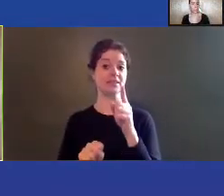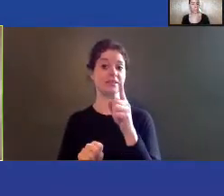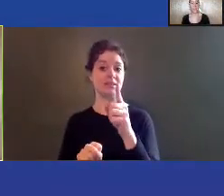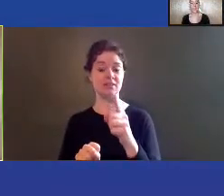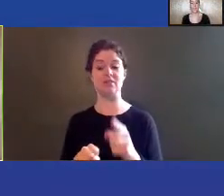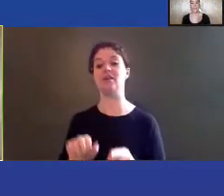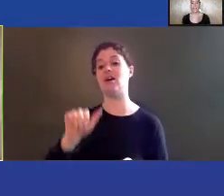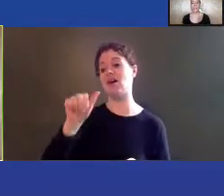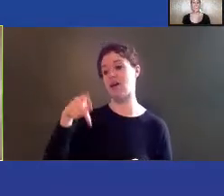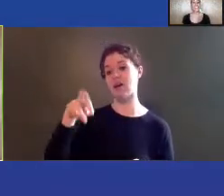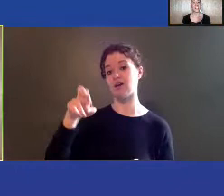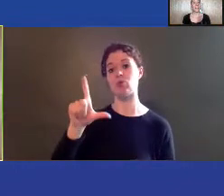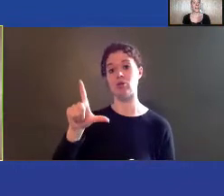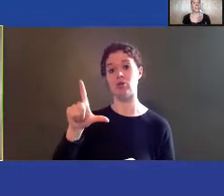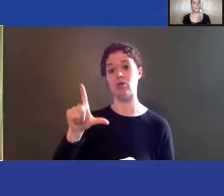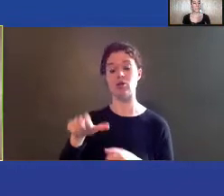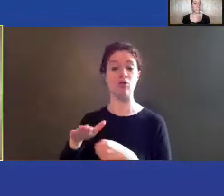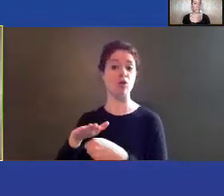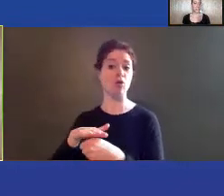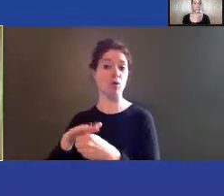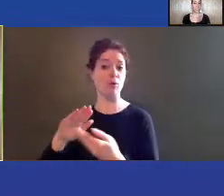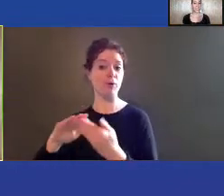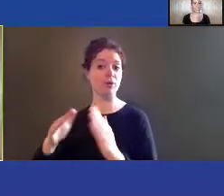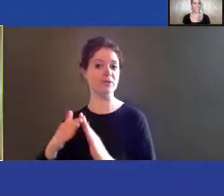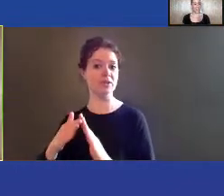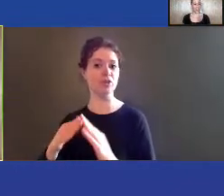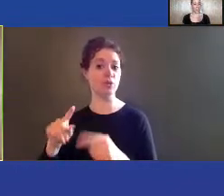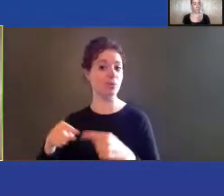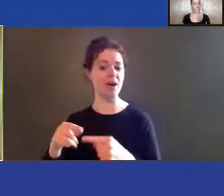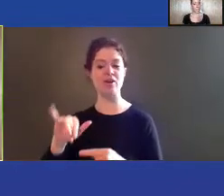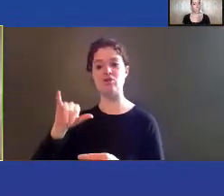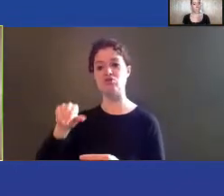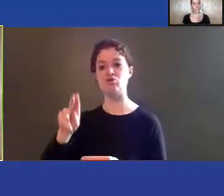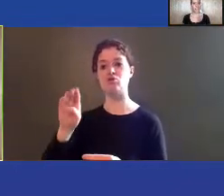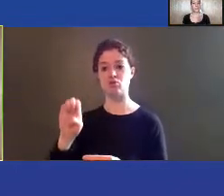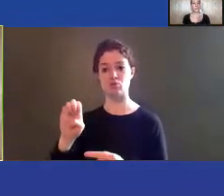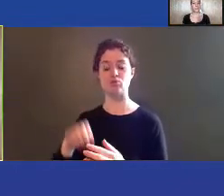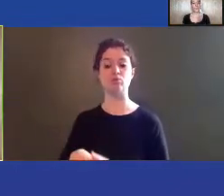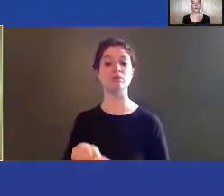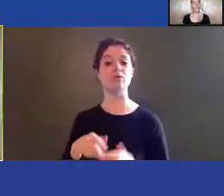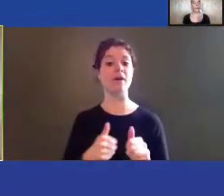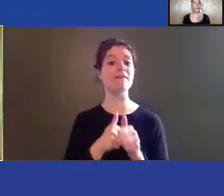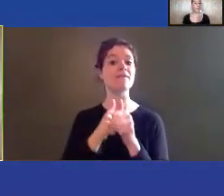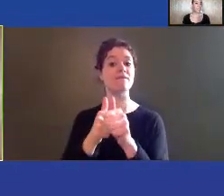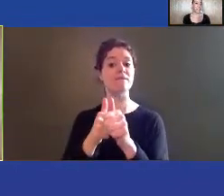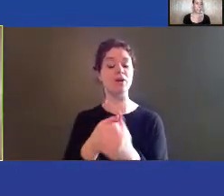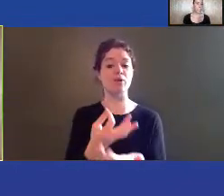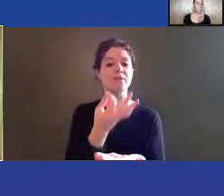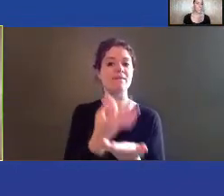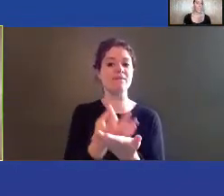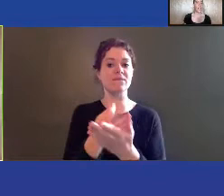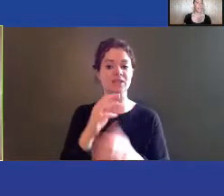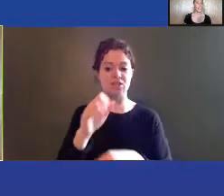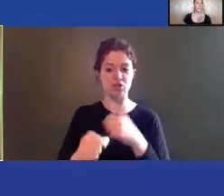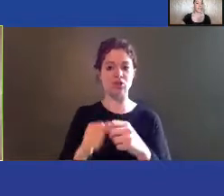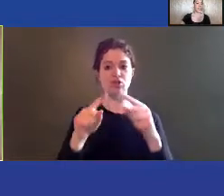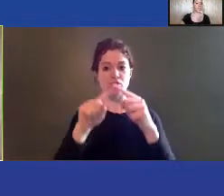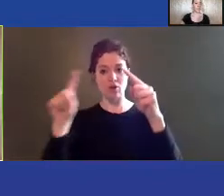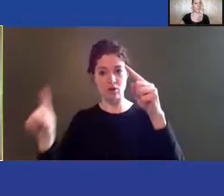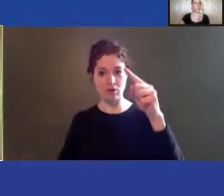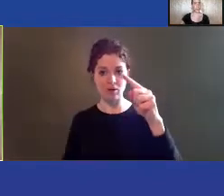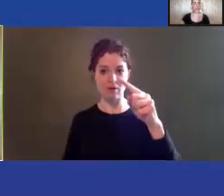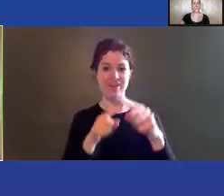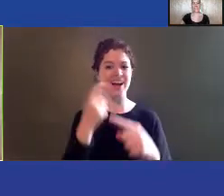June. This timeline follows the fiscal year cycle for each body, although there can sometimes be delays in the